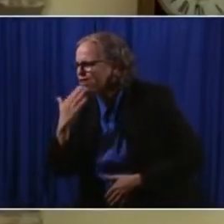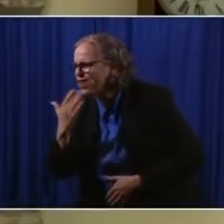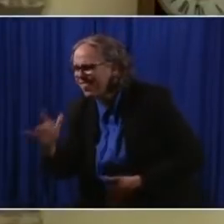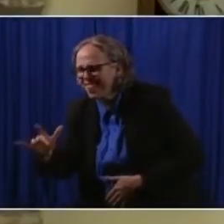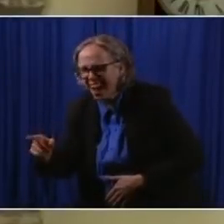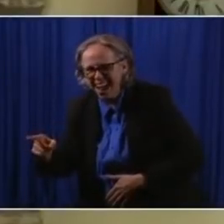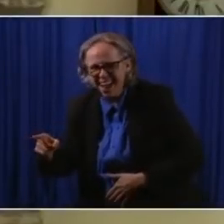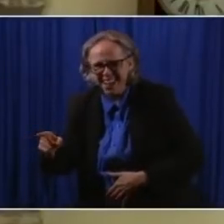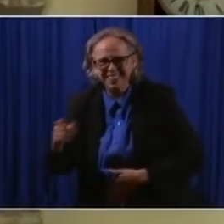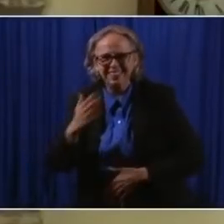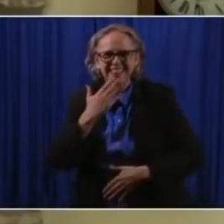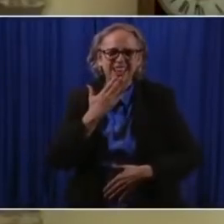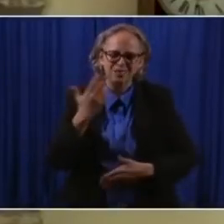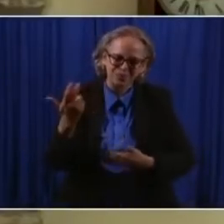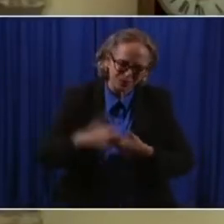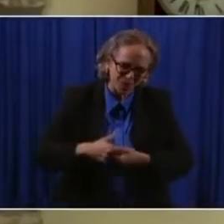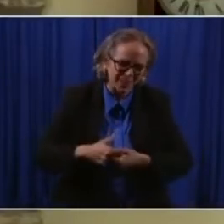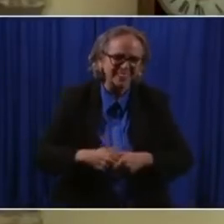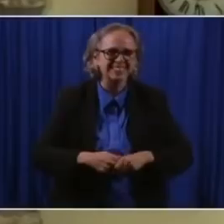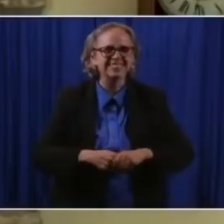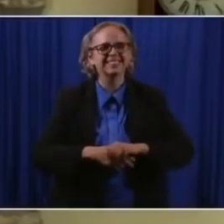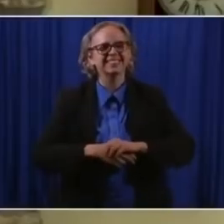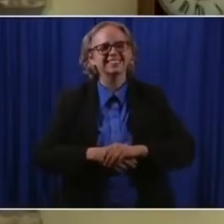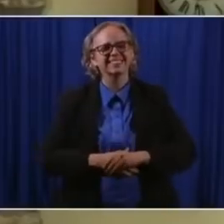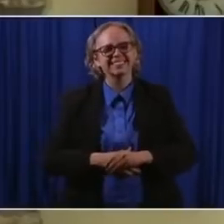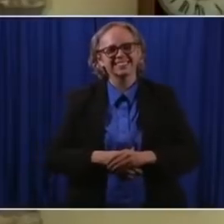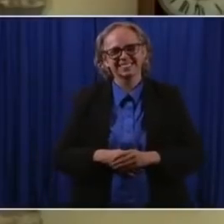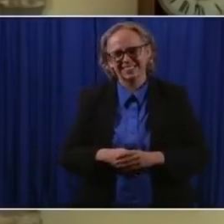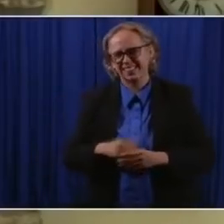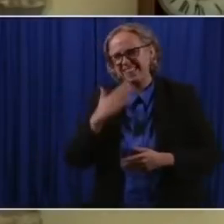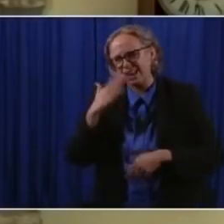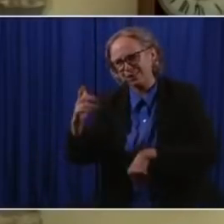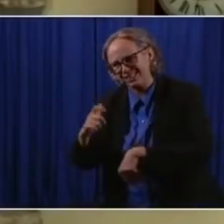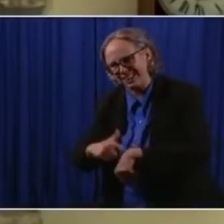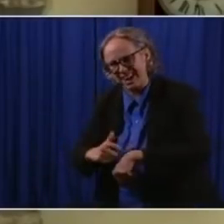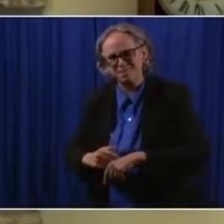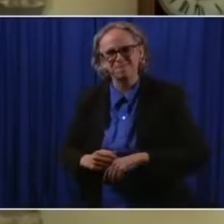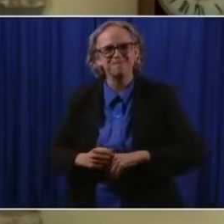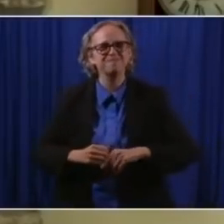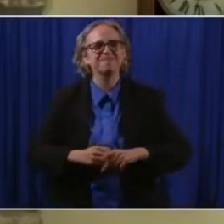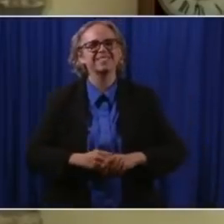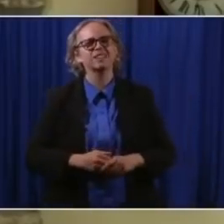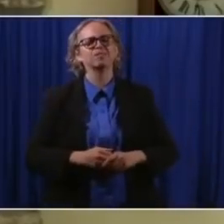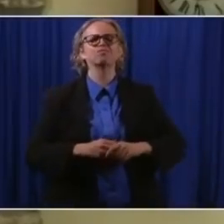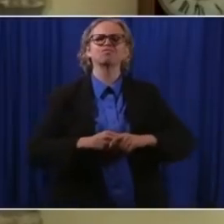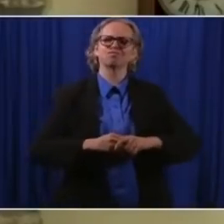joining us. We appreciate it. We know you're busy. Thanks for taking the time to do it. Yes, sir. Thank you, Governor.